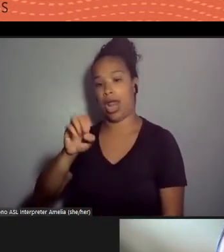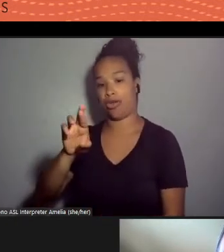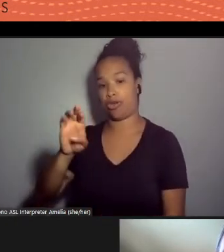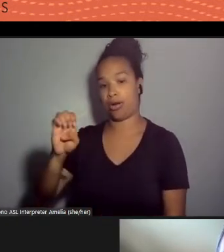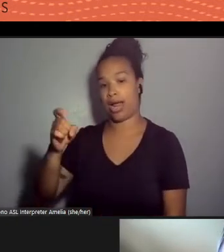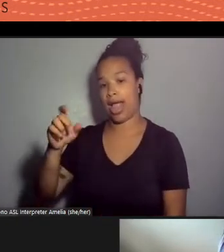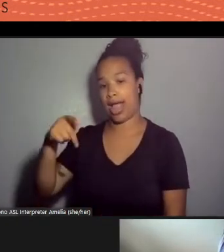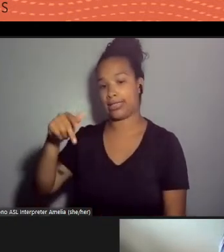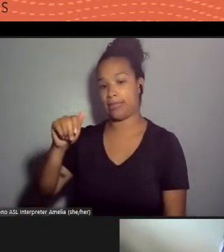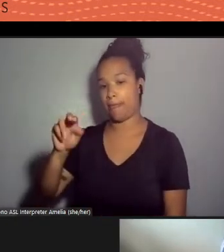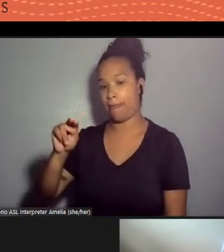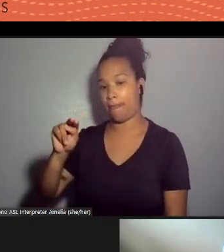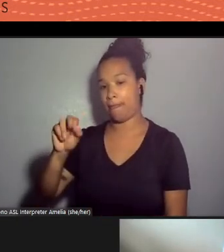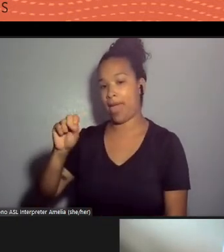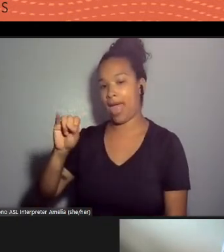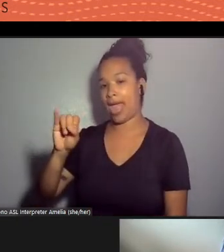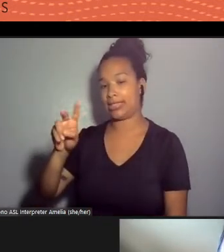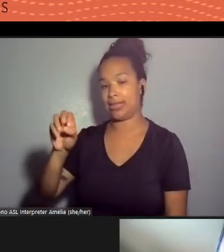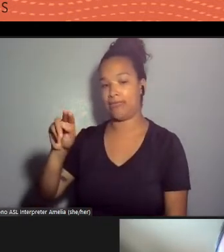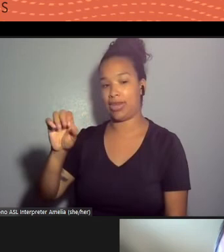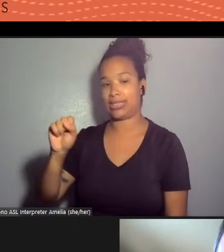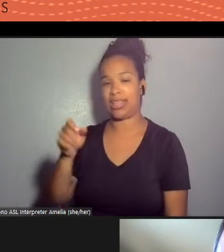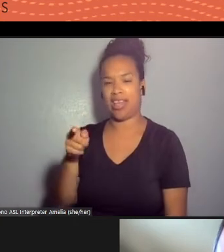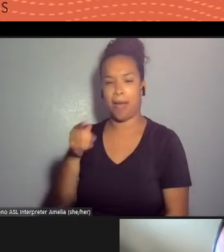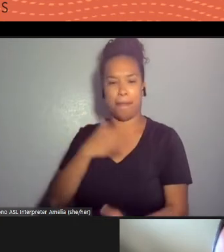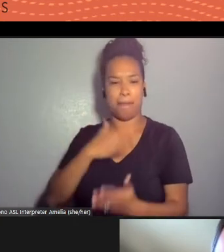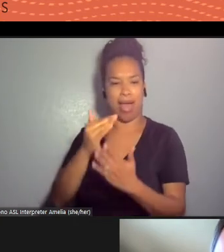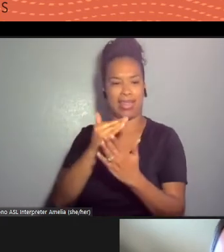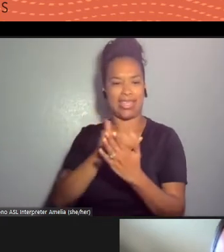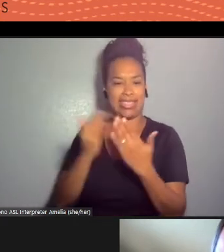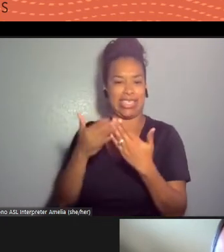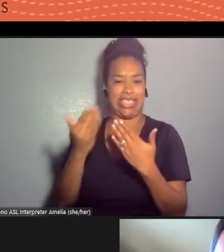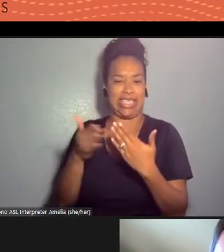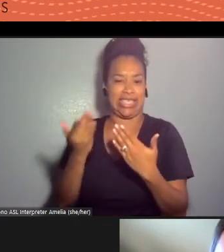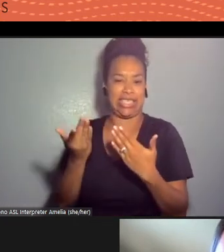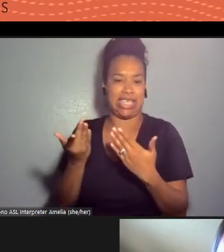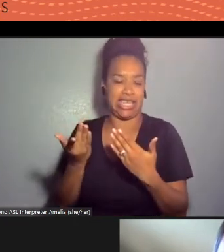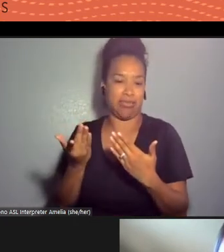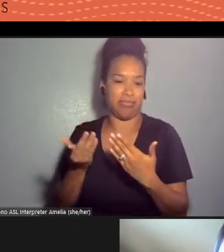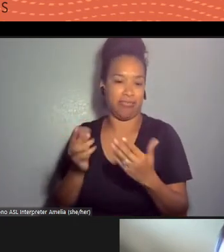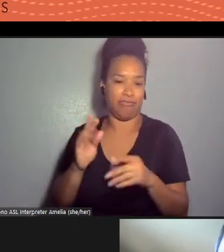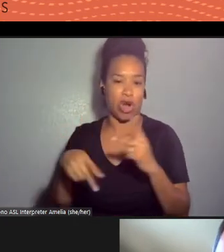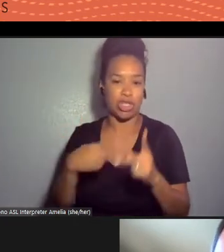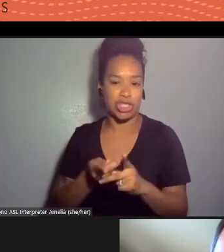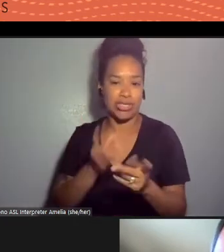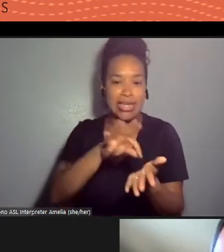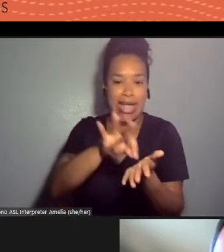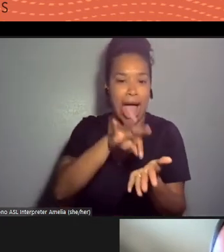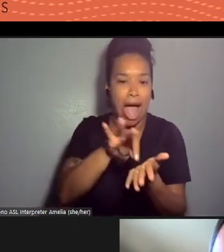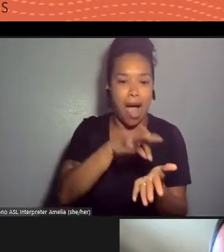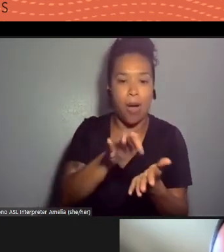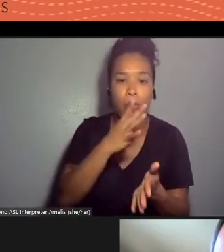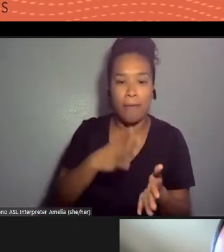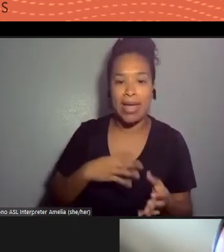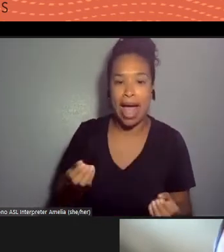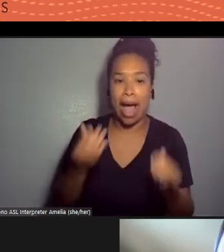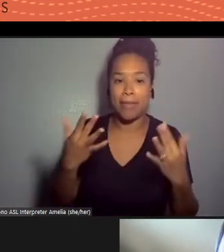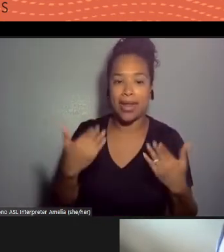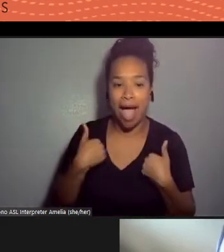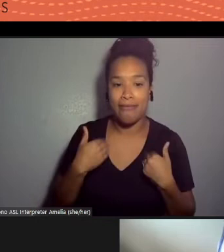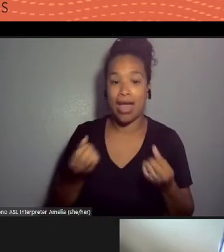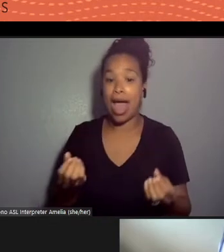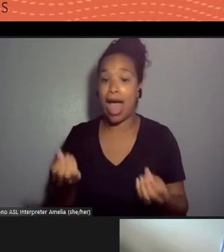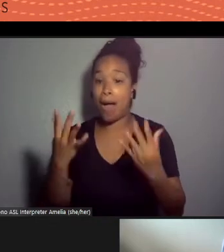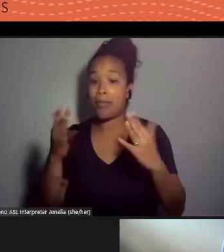chance for, I mean, this was the easy version. Just count the women, just count them. How many? How many do you have? How many have you invited? How many do